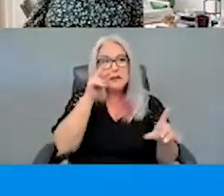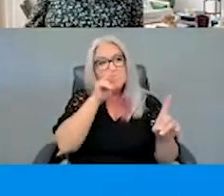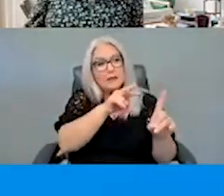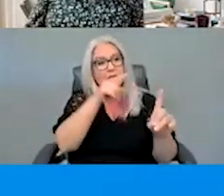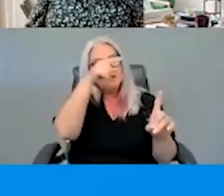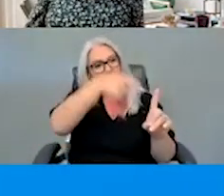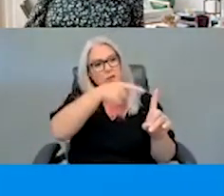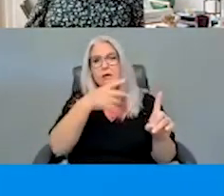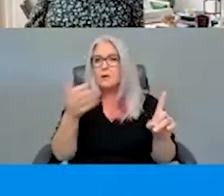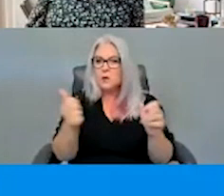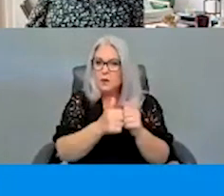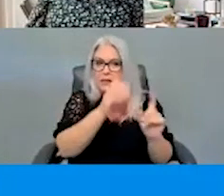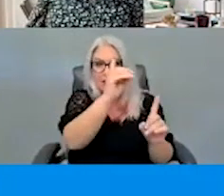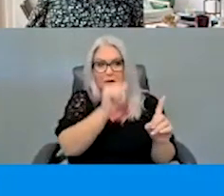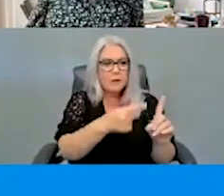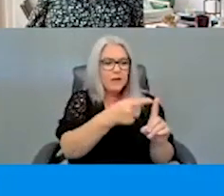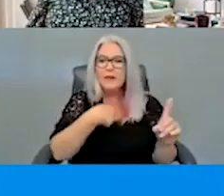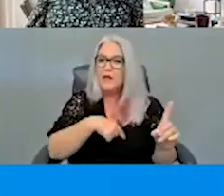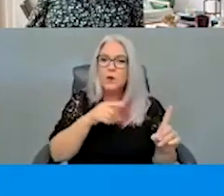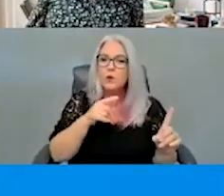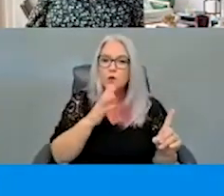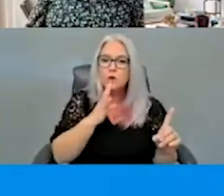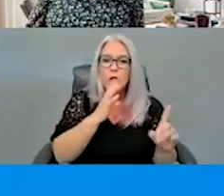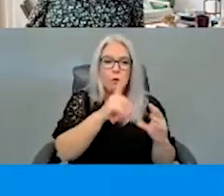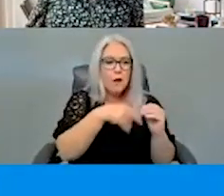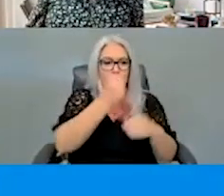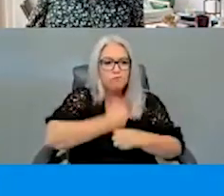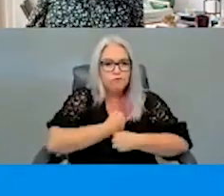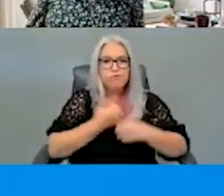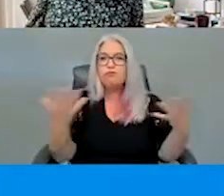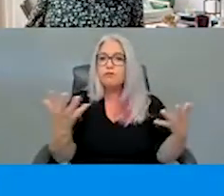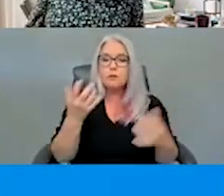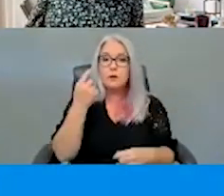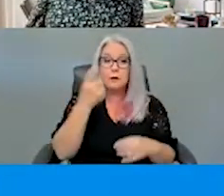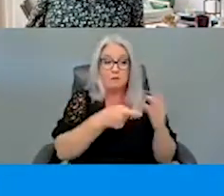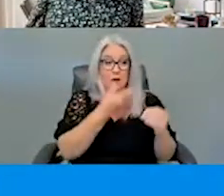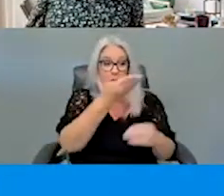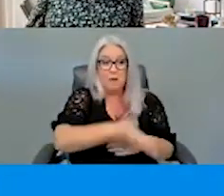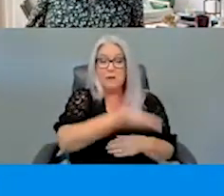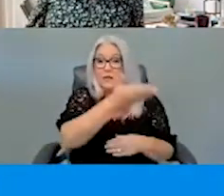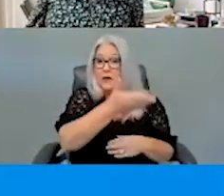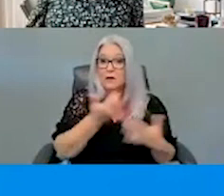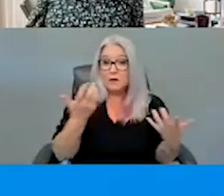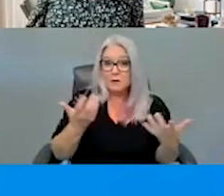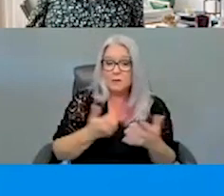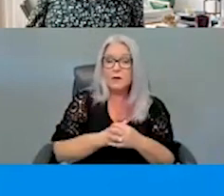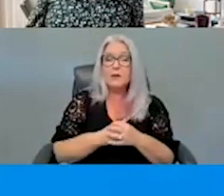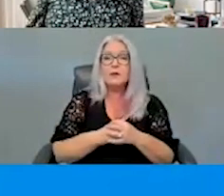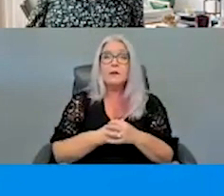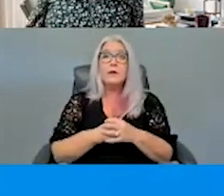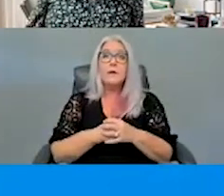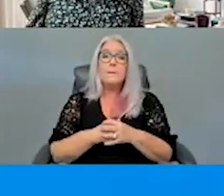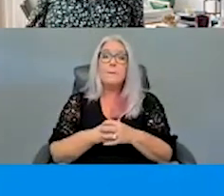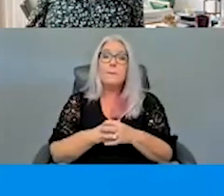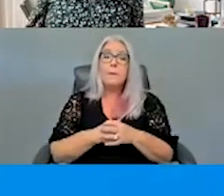know that because they don't talk about that part of themselves because of lots of reasons, right? So what we don't see also sends